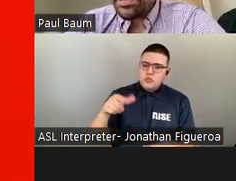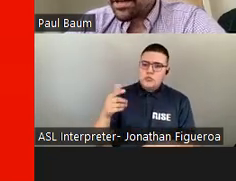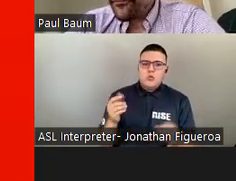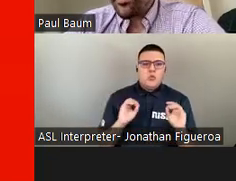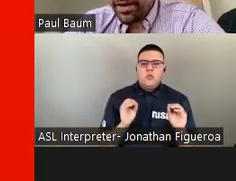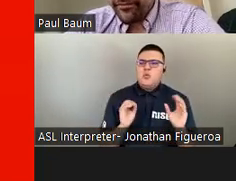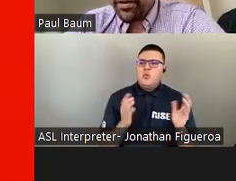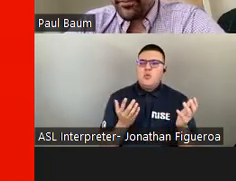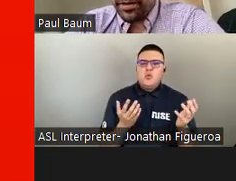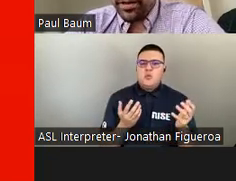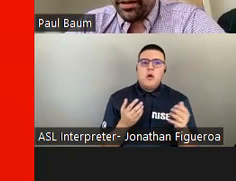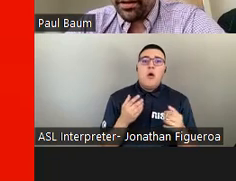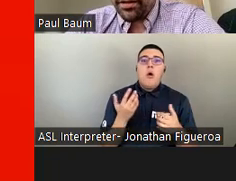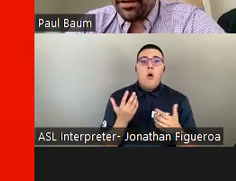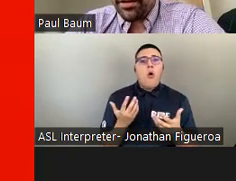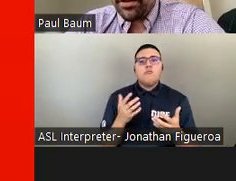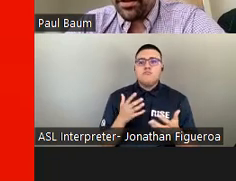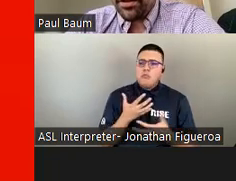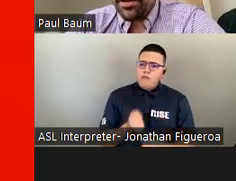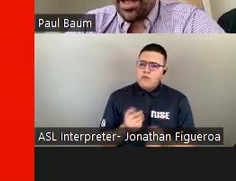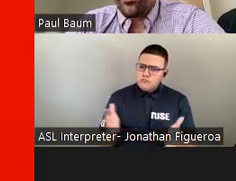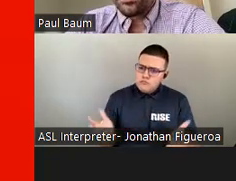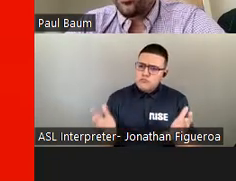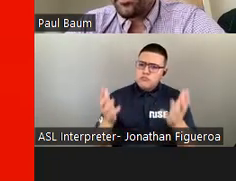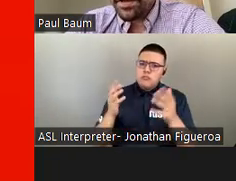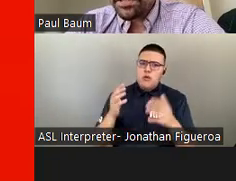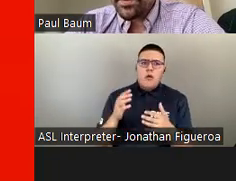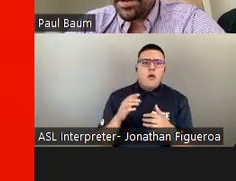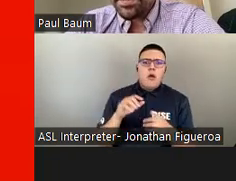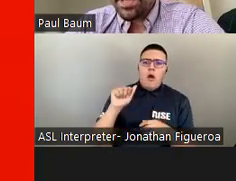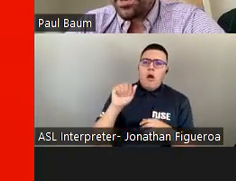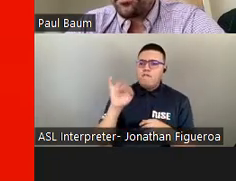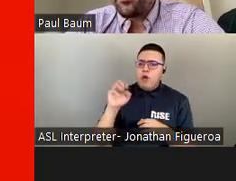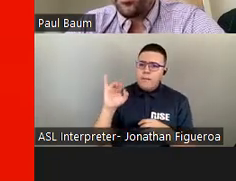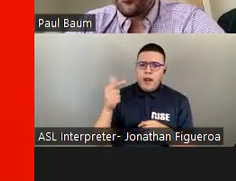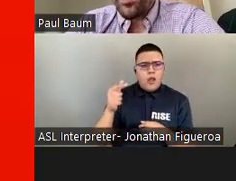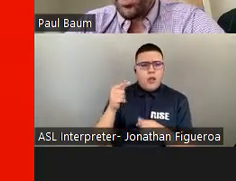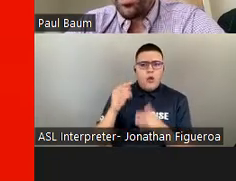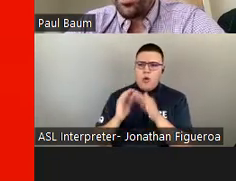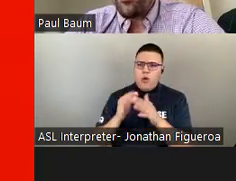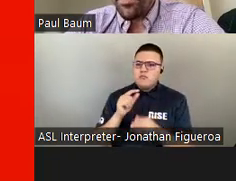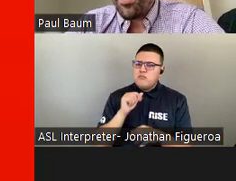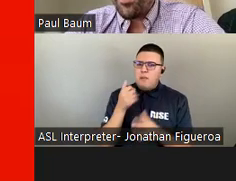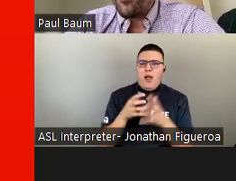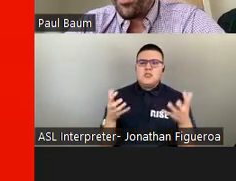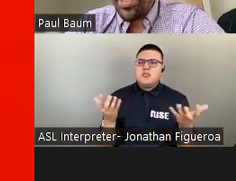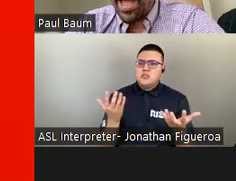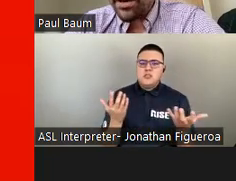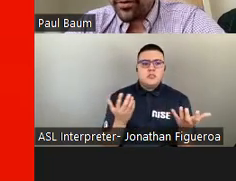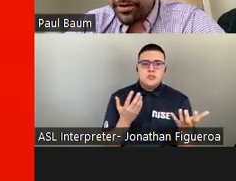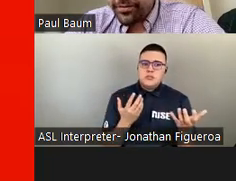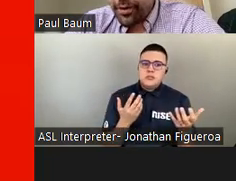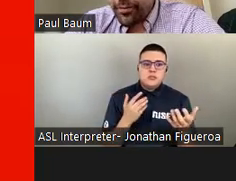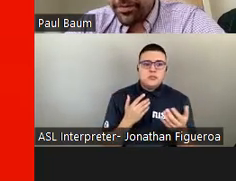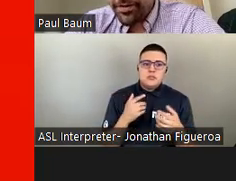much less affirming of community. I will tell you this because I know that